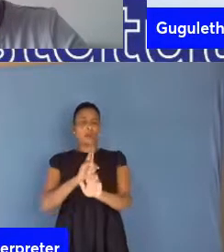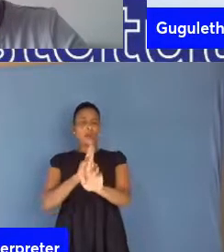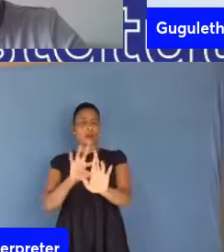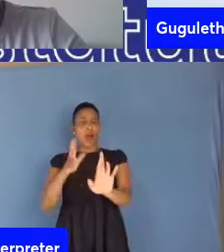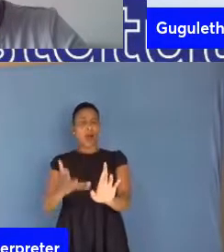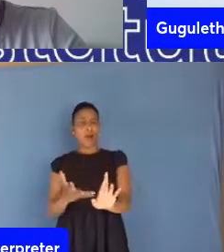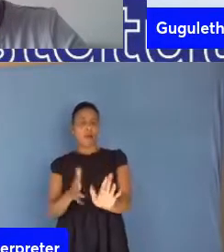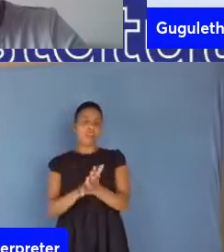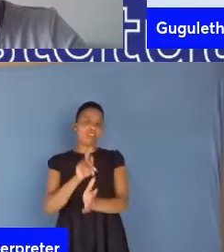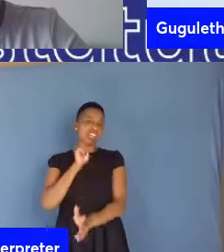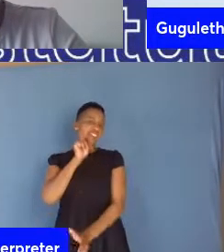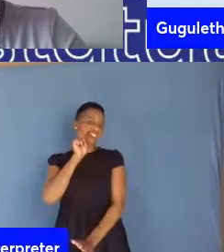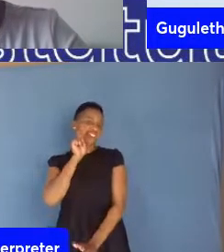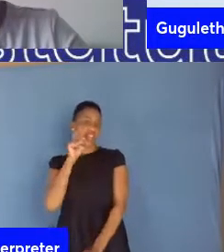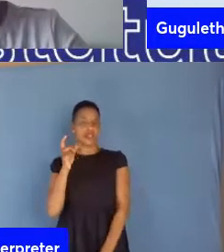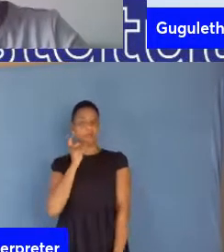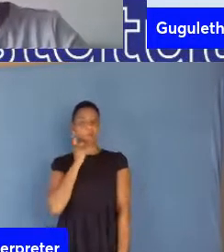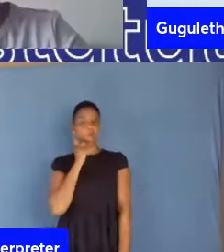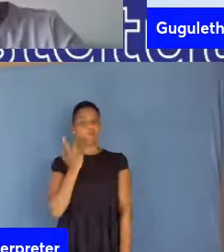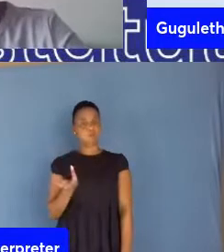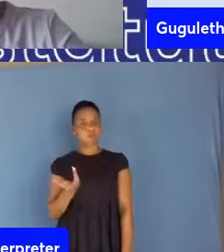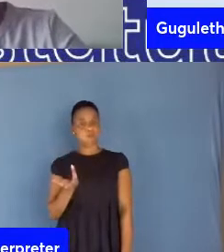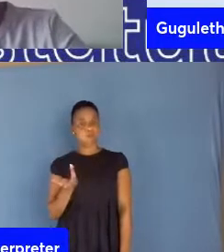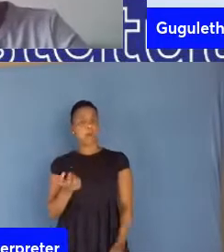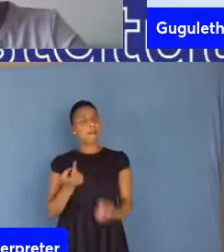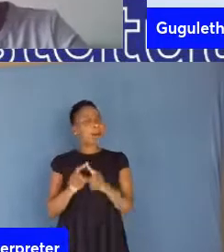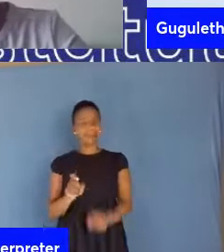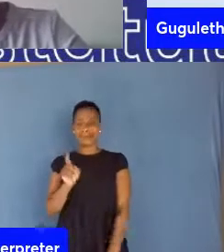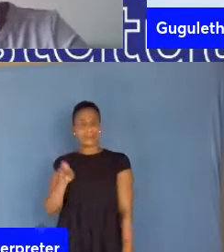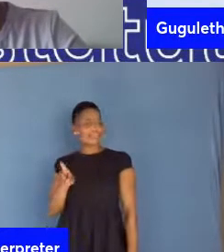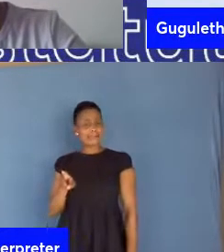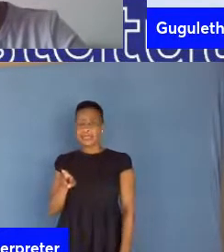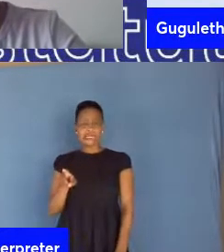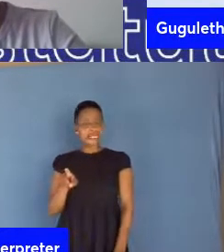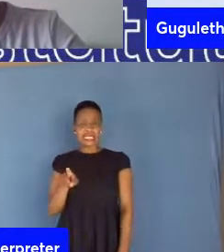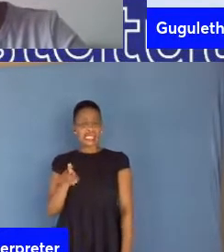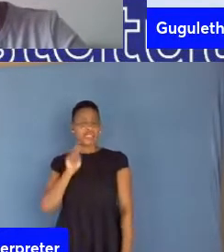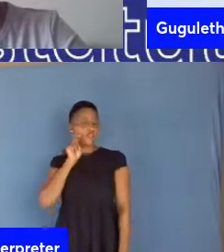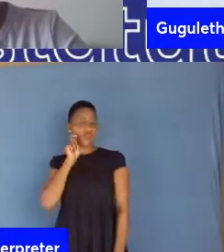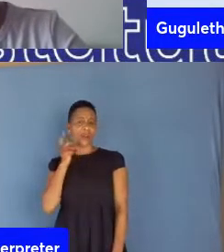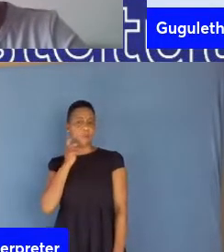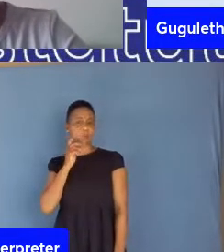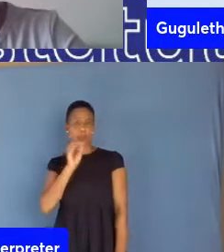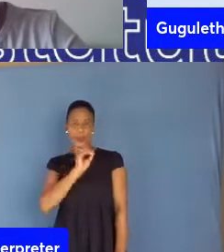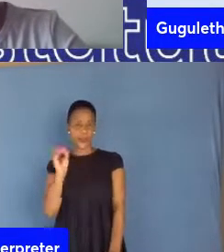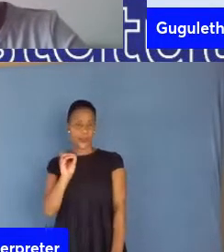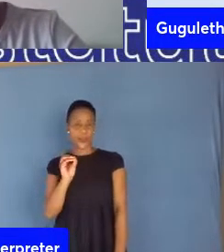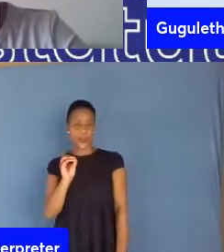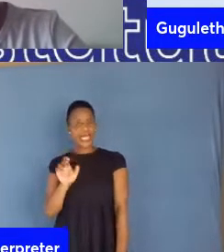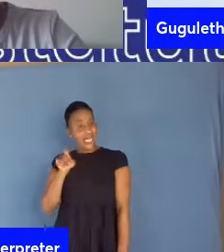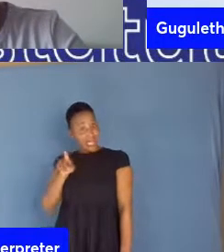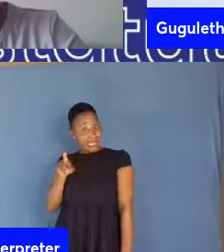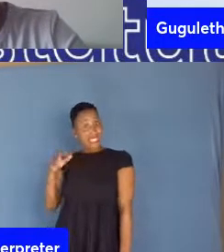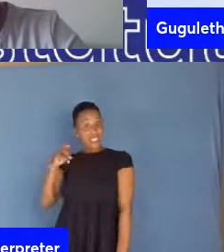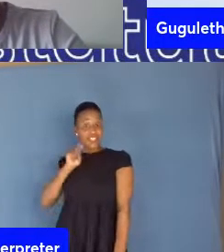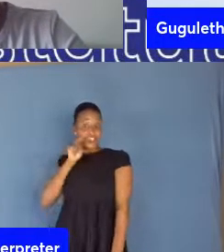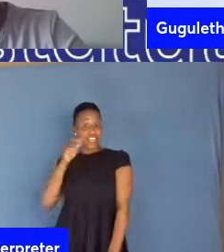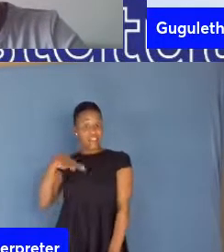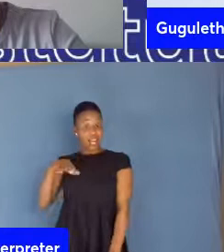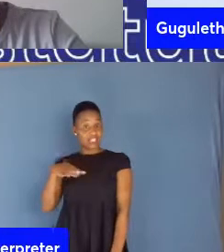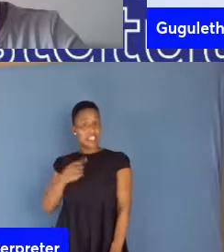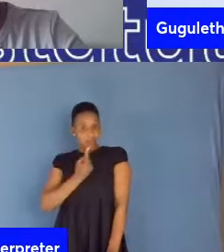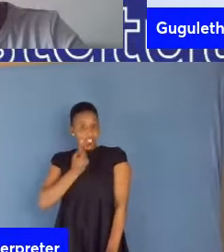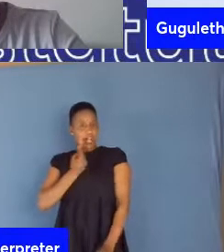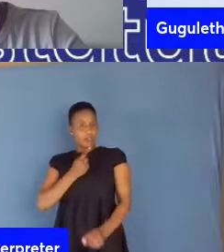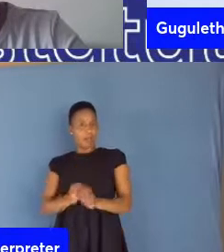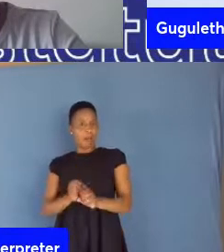teenage pregnancy, when in fact, you know, these teenage girls are not impregnating themselves. You know what I mean? And then